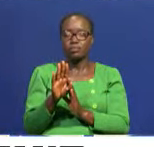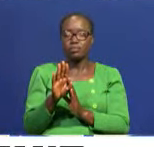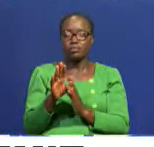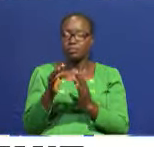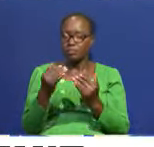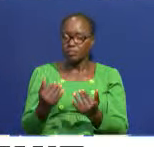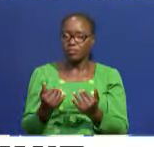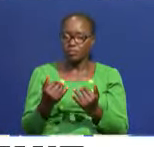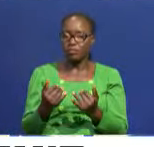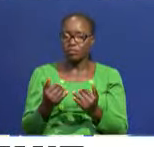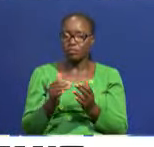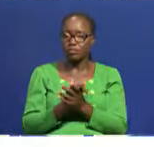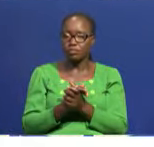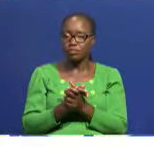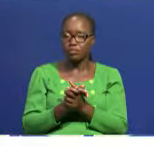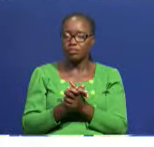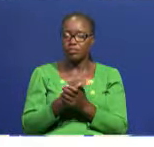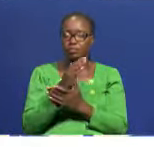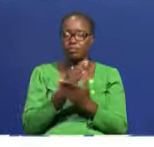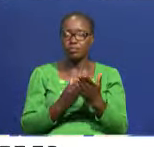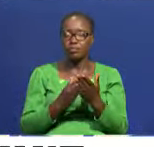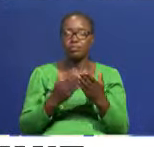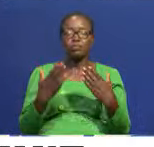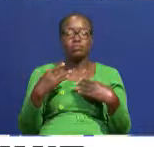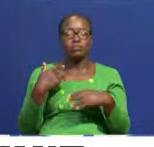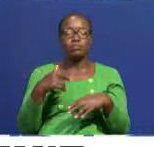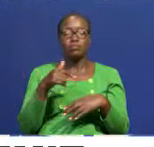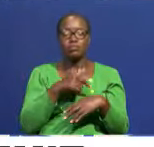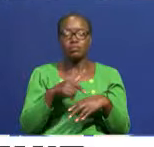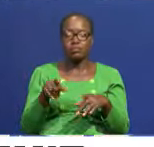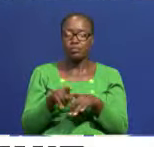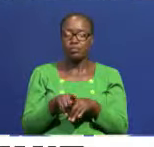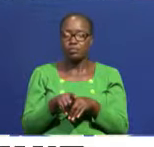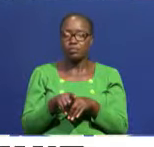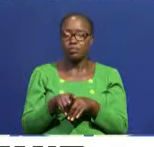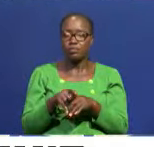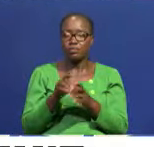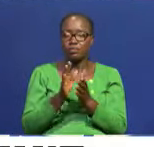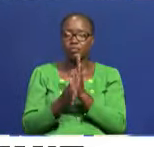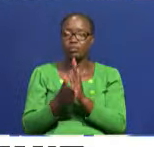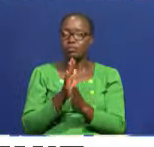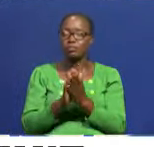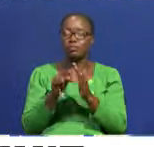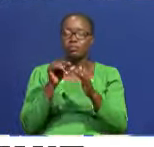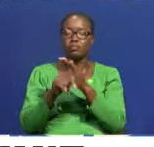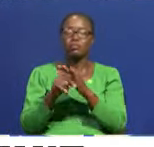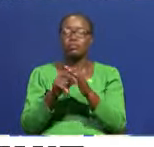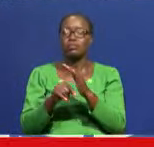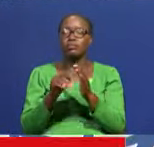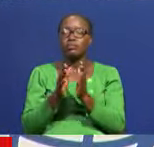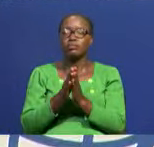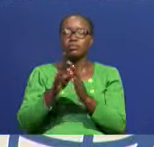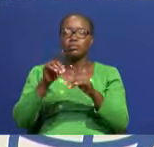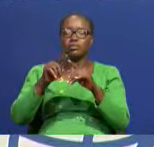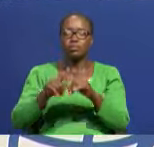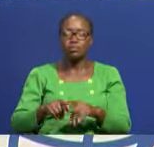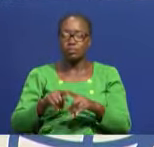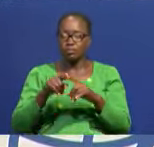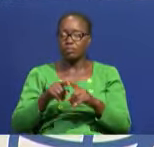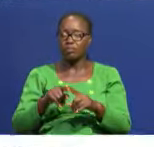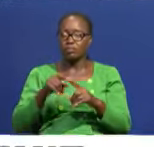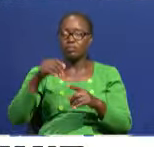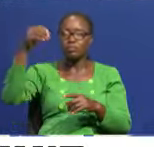stands currently, half of our population is still without access to reliable